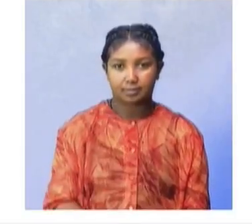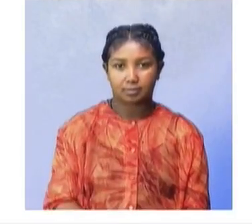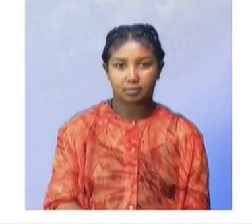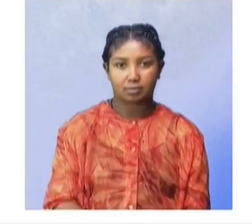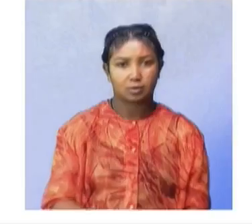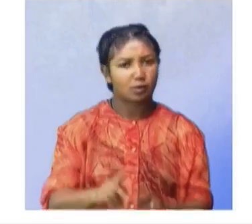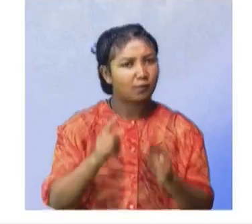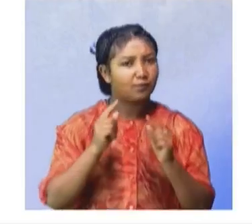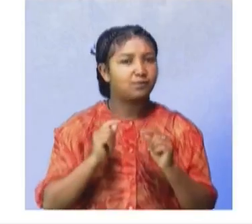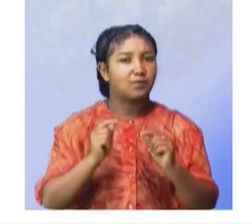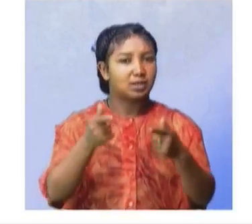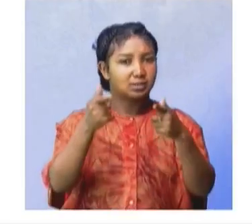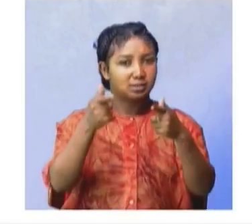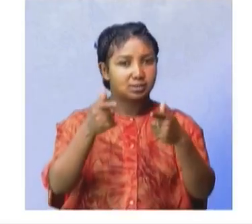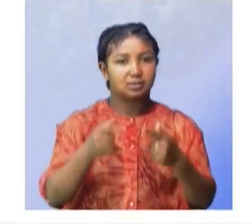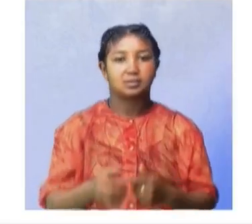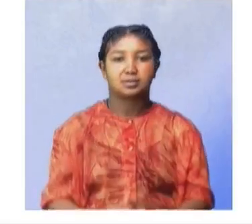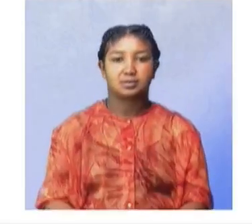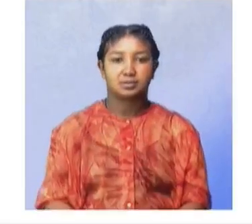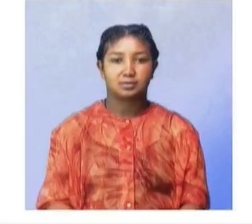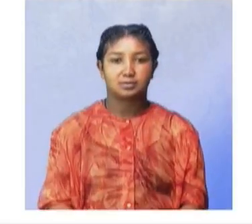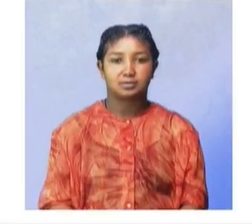so fast.